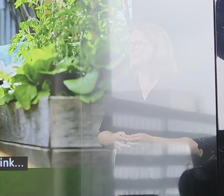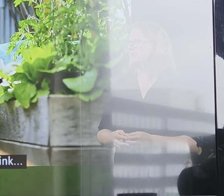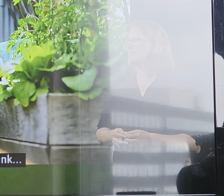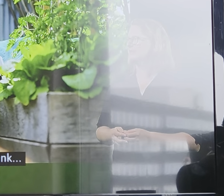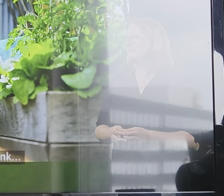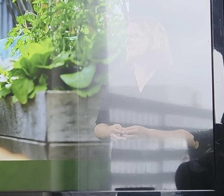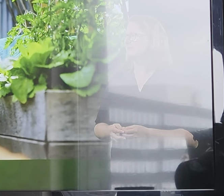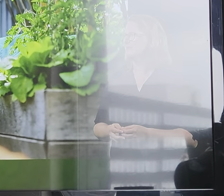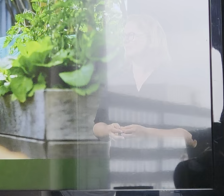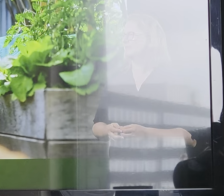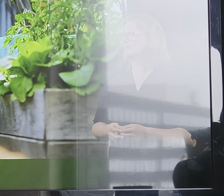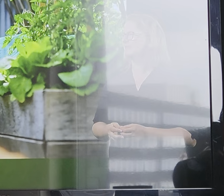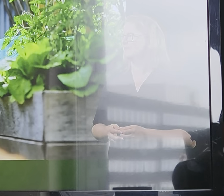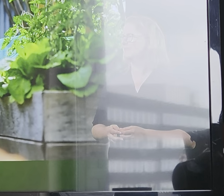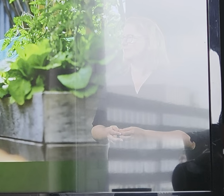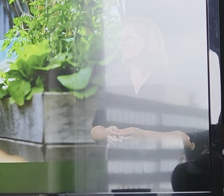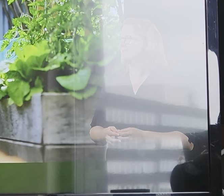I think